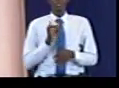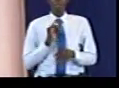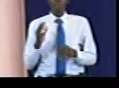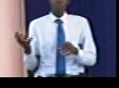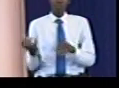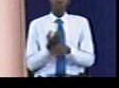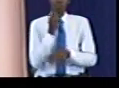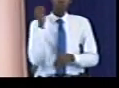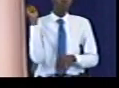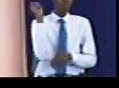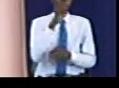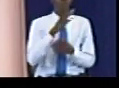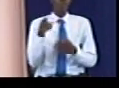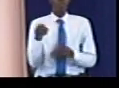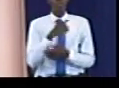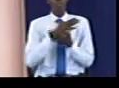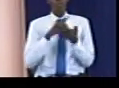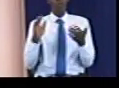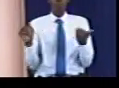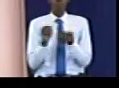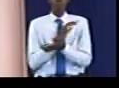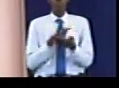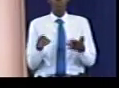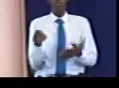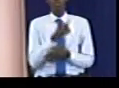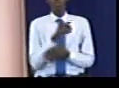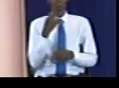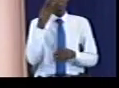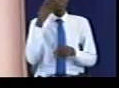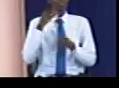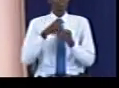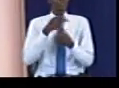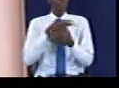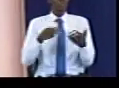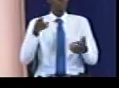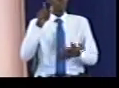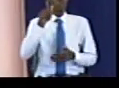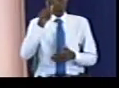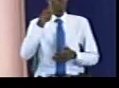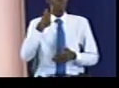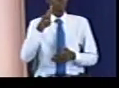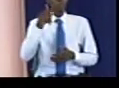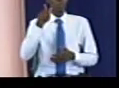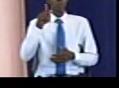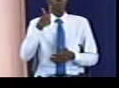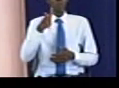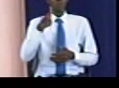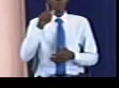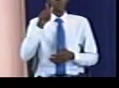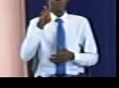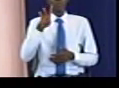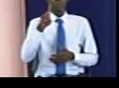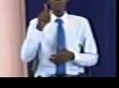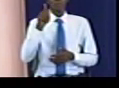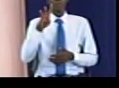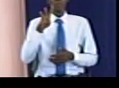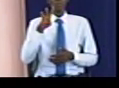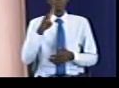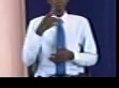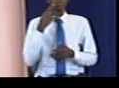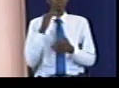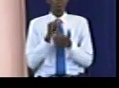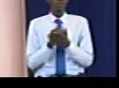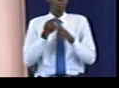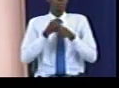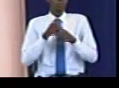them. Look at verse 24 there. In verse 24, it tells us, but I have said